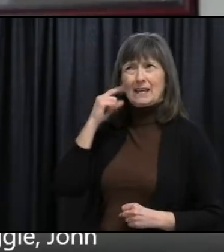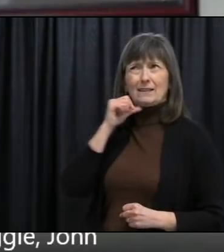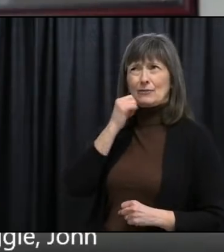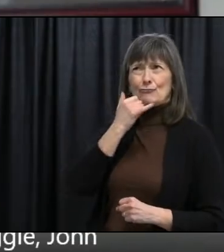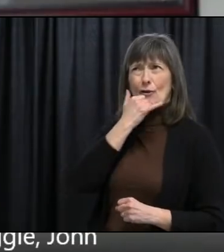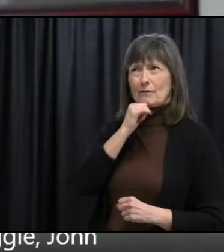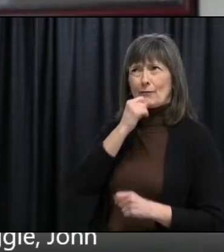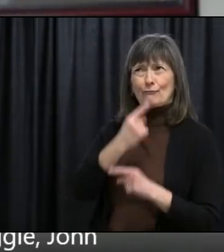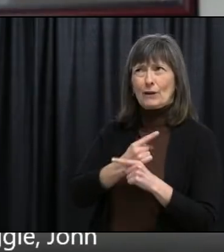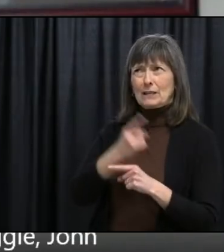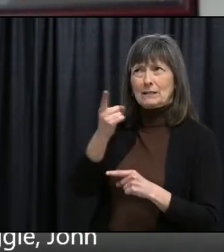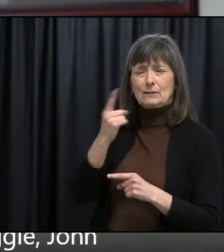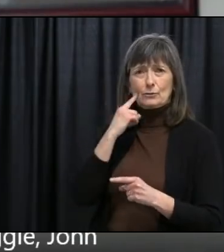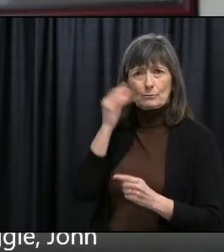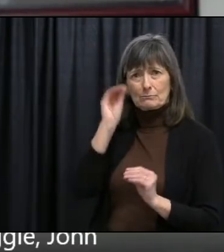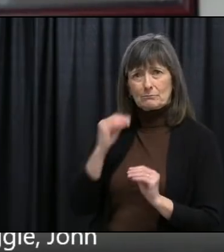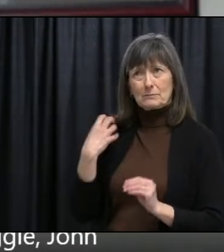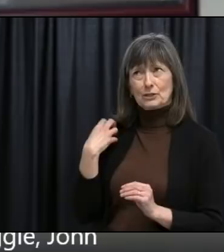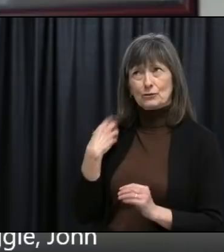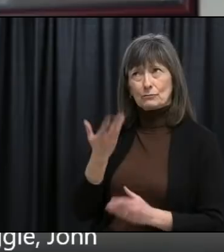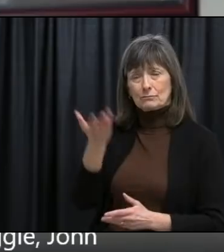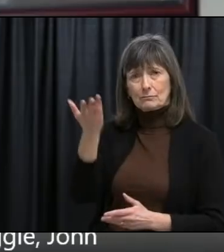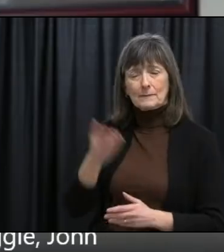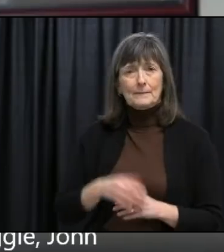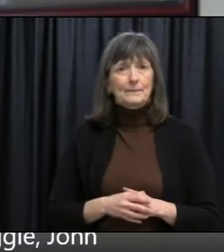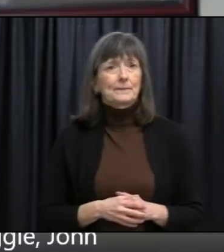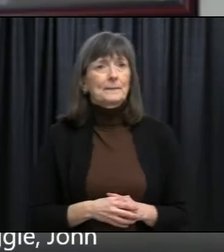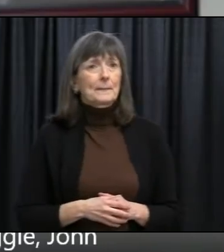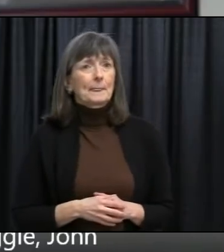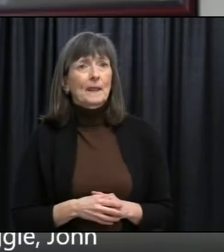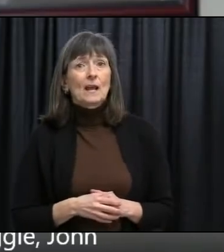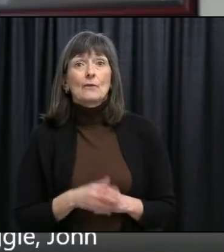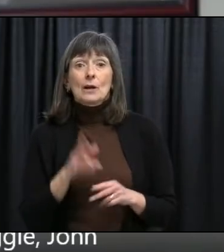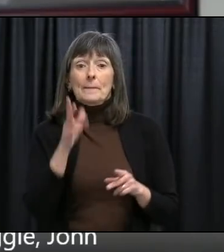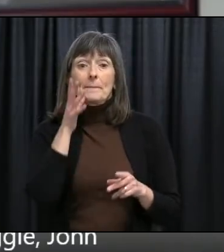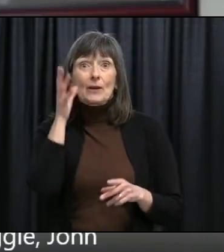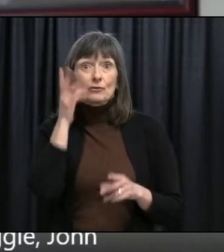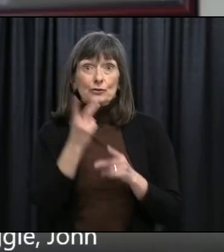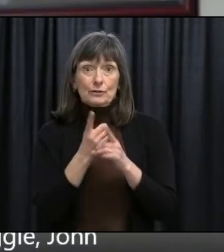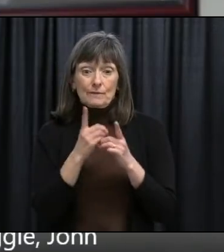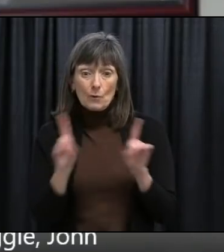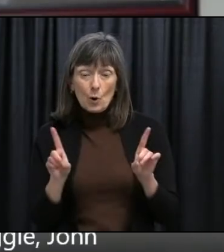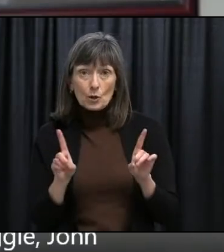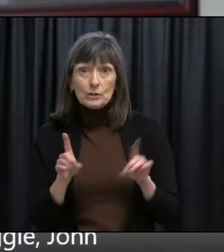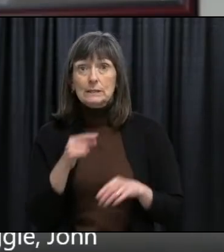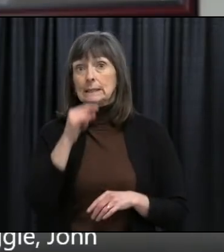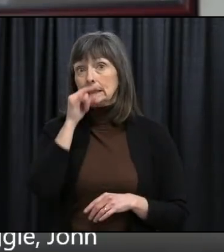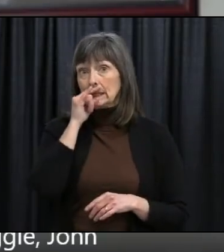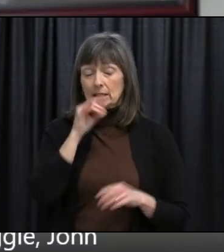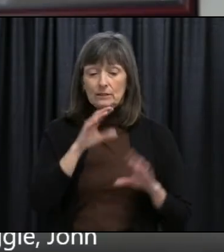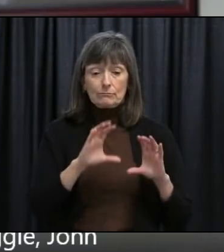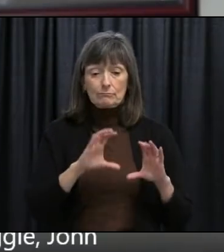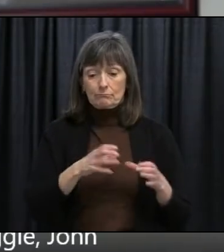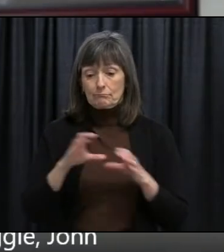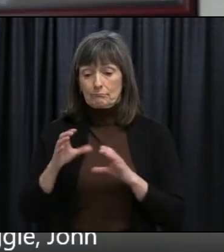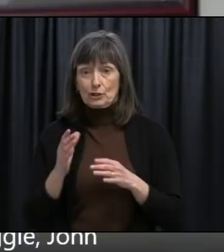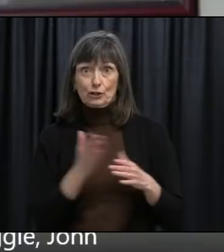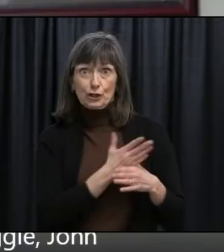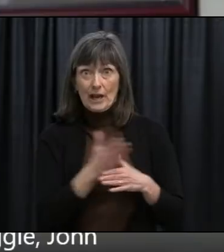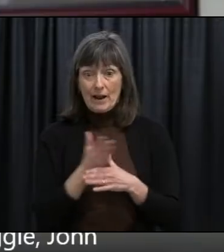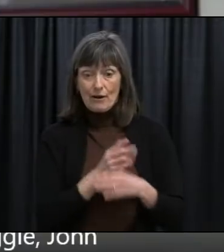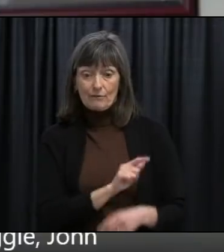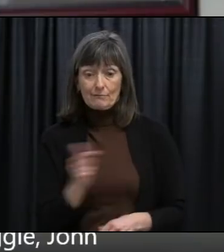I think as far as shared custody is concerned, we have been very challenged to lay down any kind